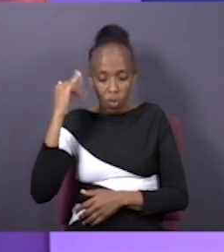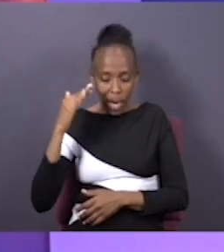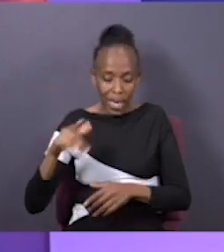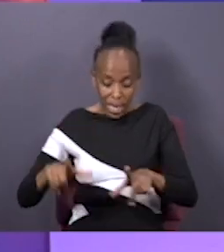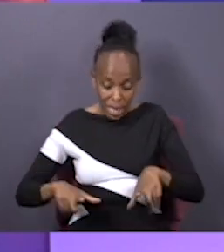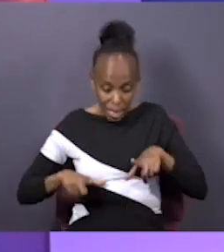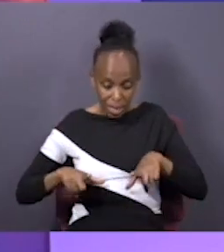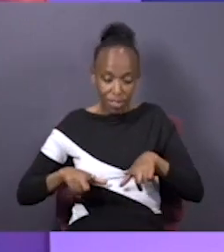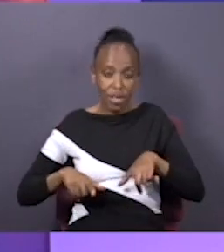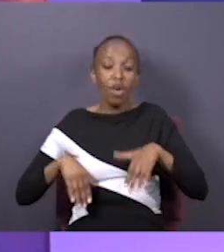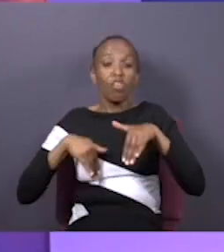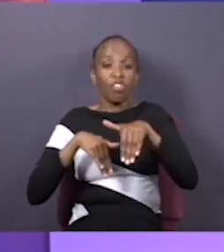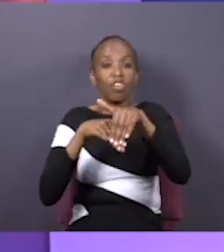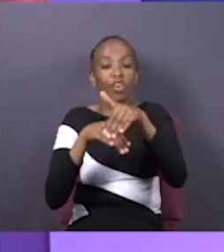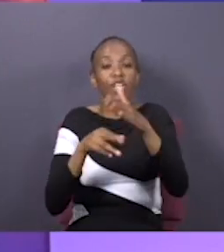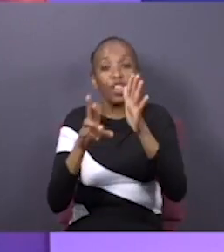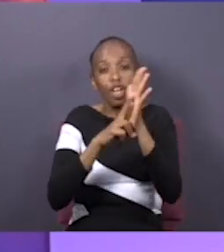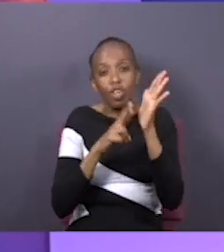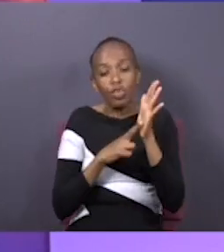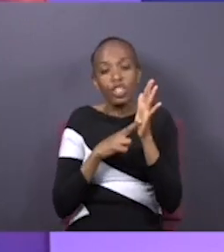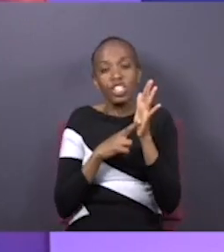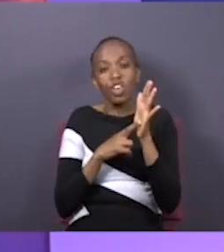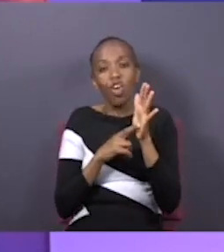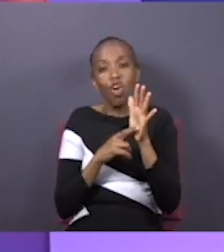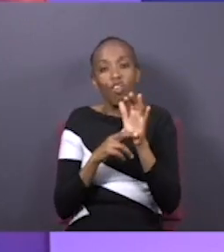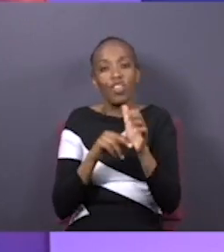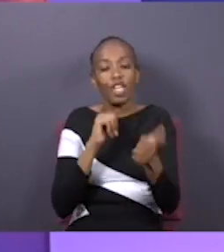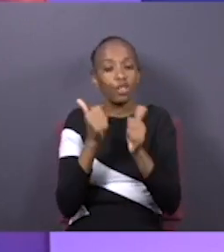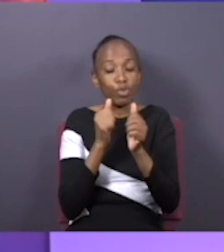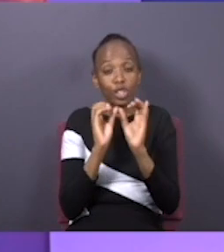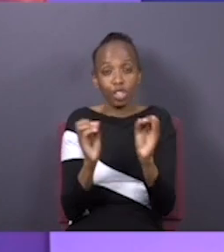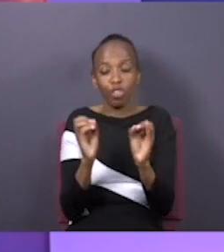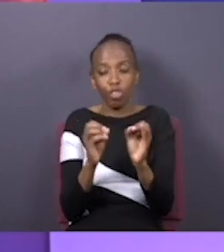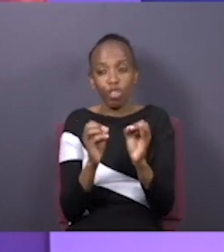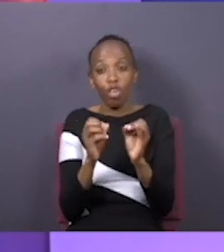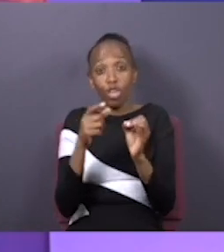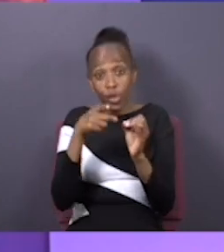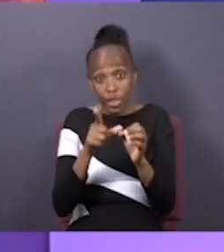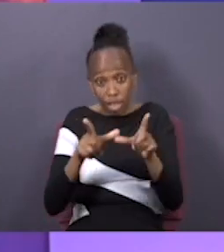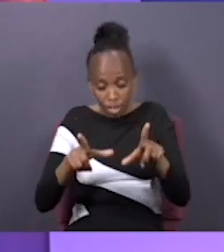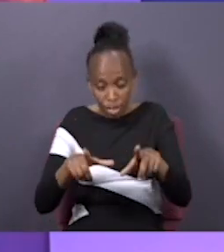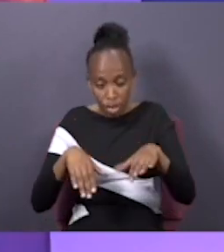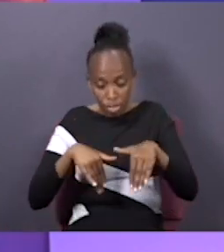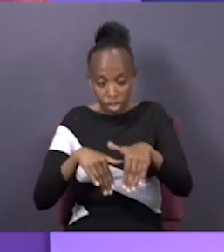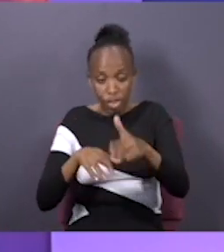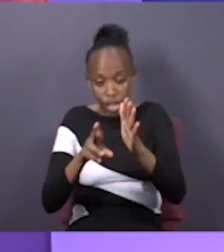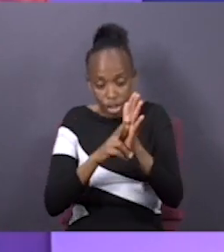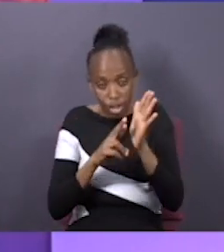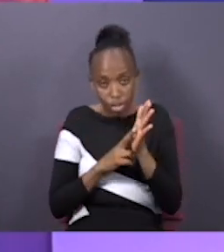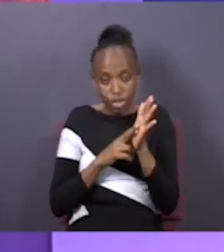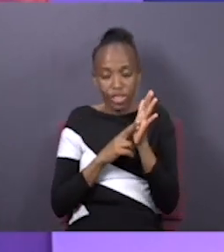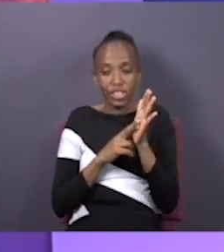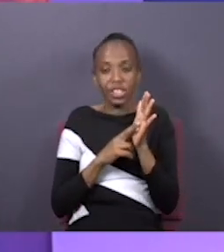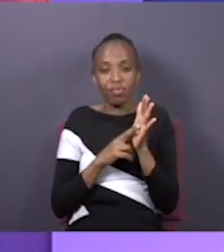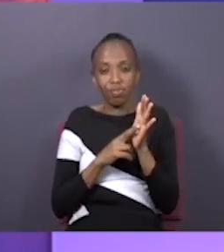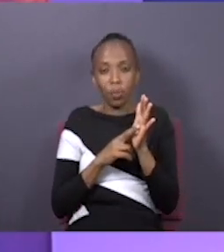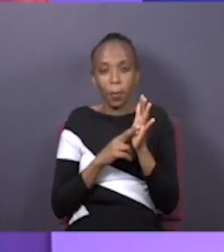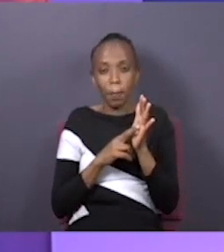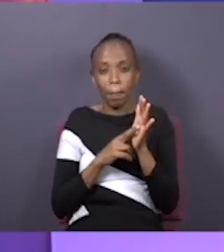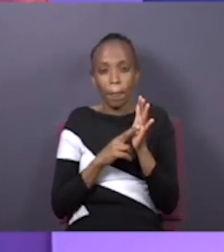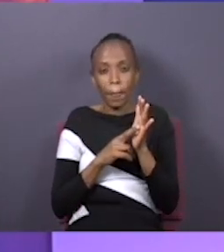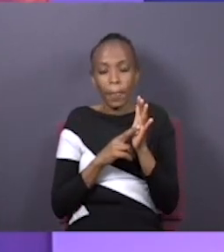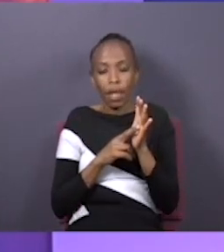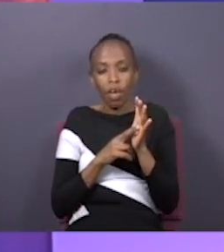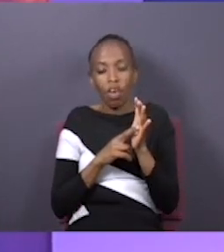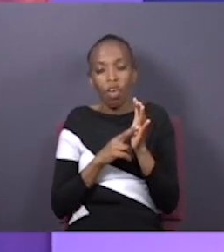lived up to the rules of the game to that point. Are you living up to those game, to the rules of